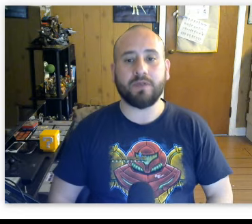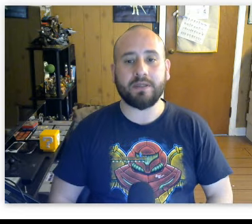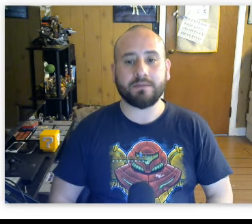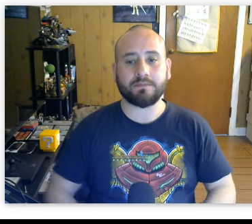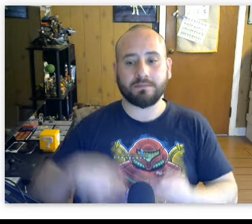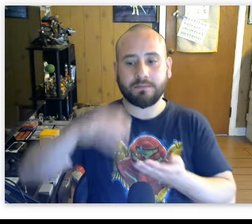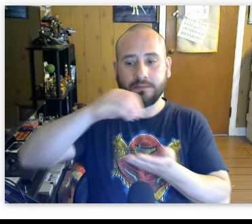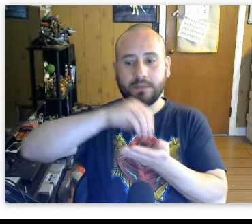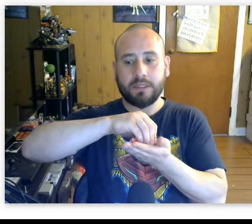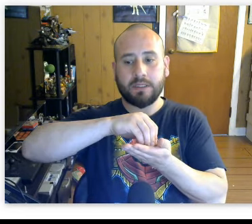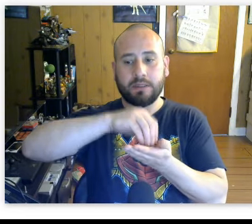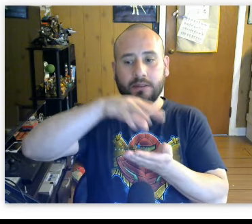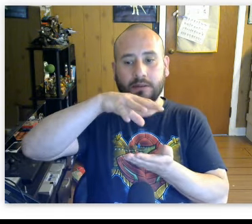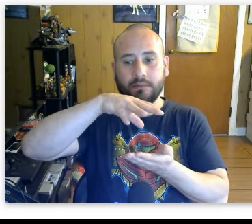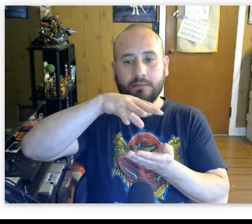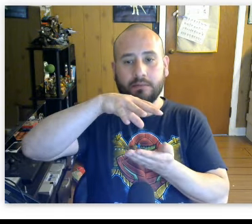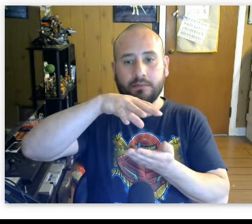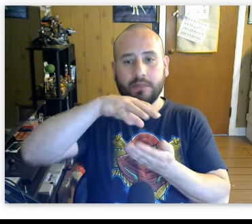muffin,